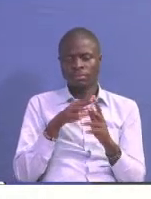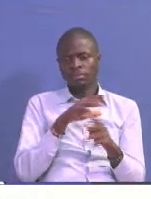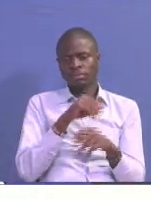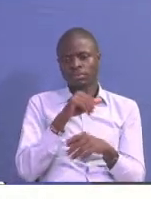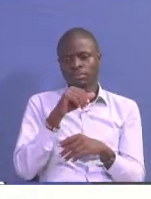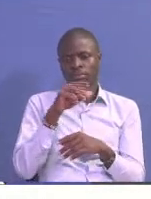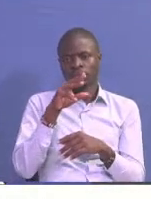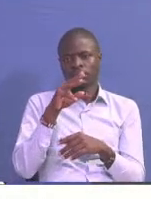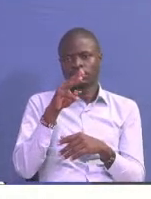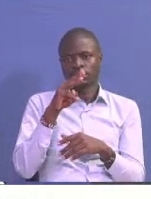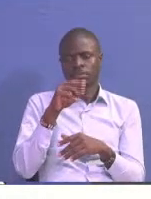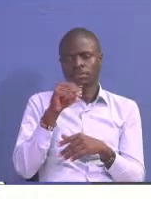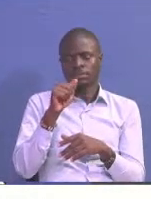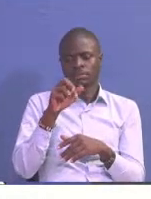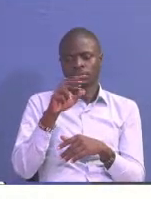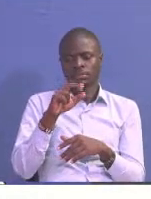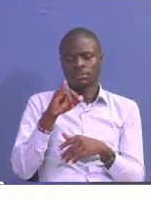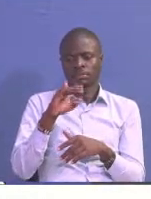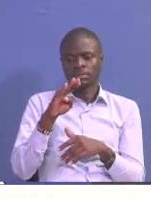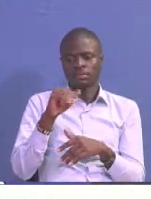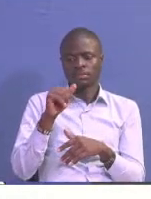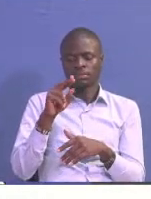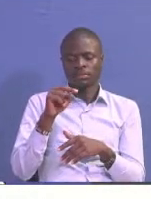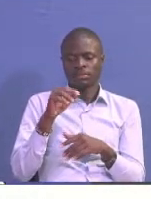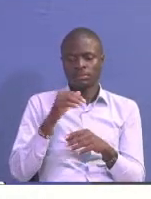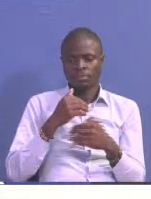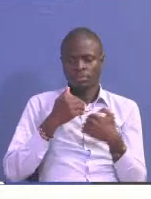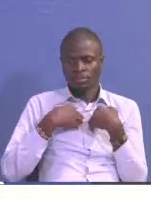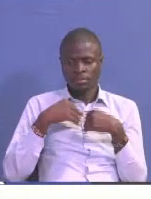parks, and they have done pretty well.